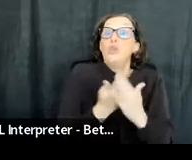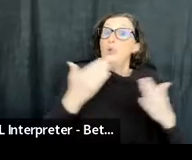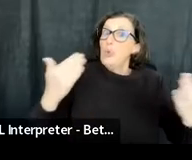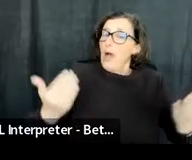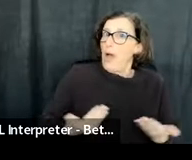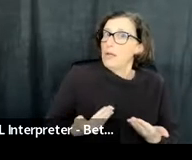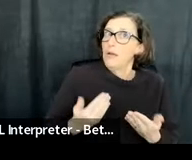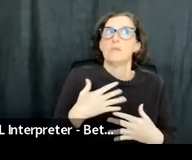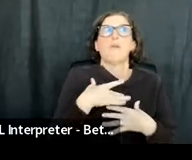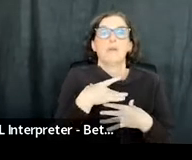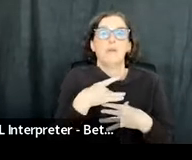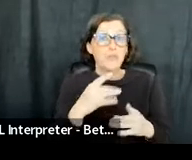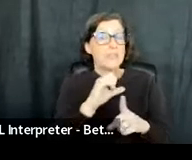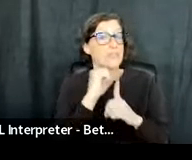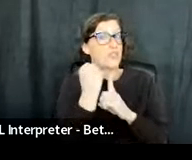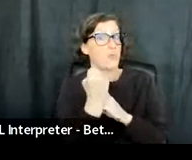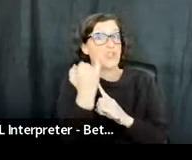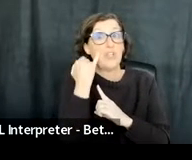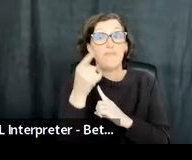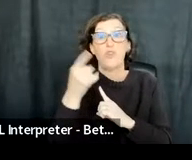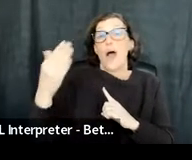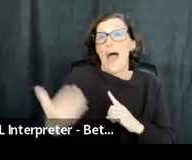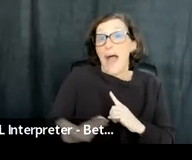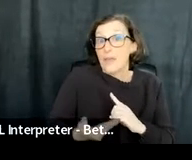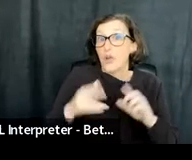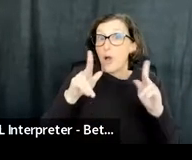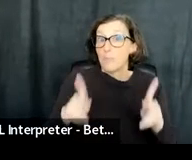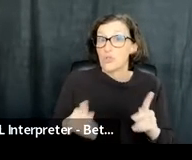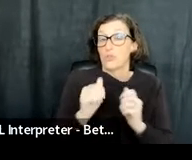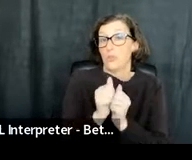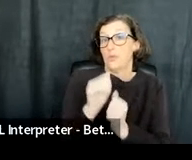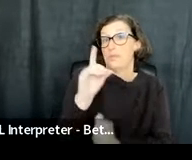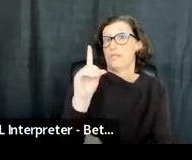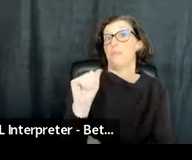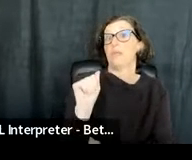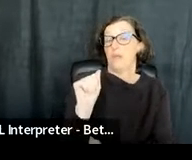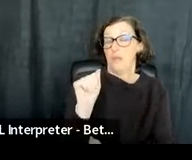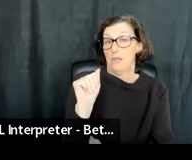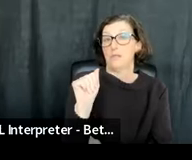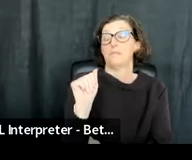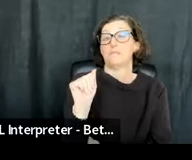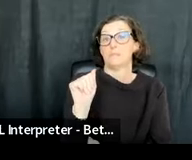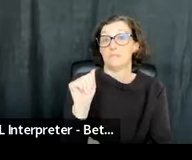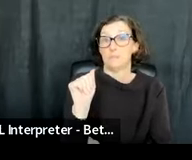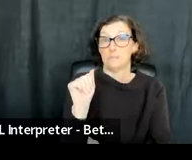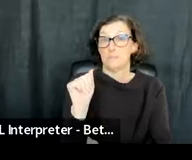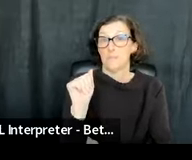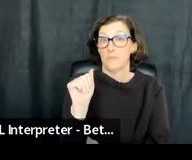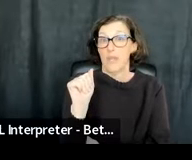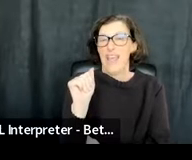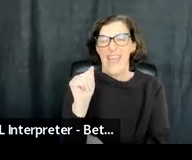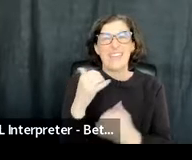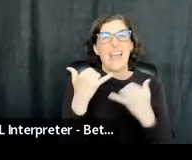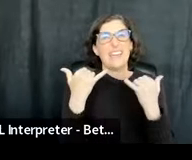scenario. If you hire somebody with a disability, and there's a lot of interest in really broadening